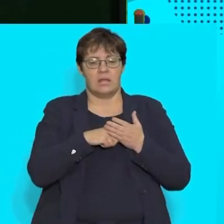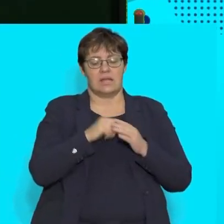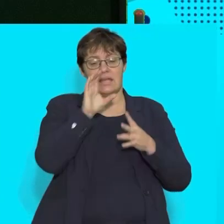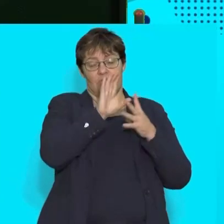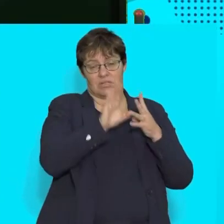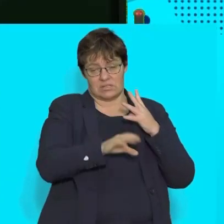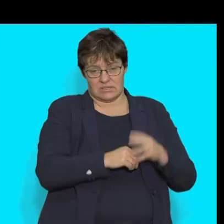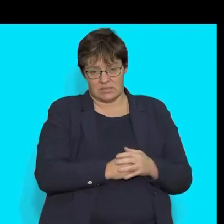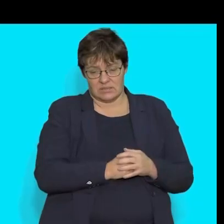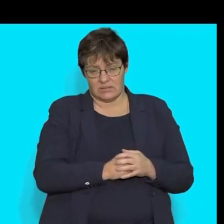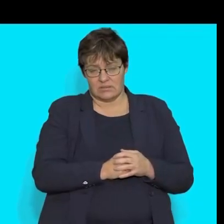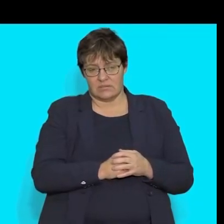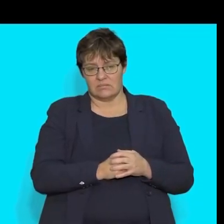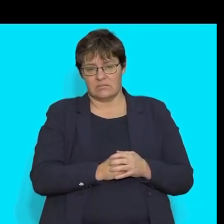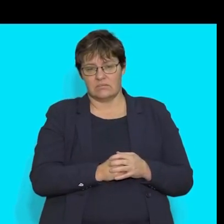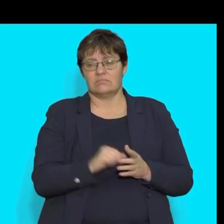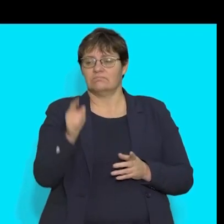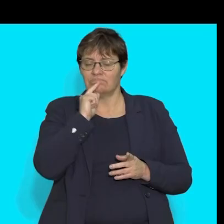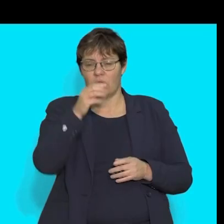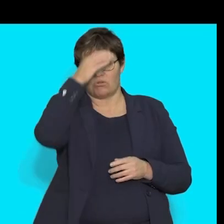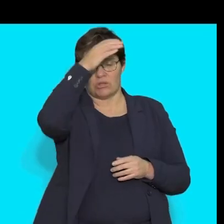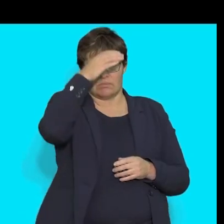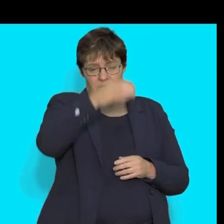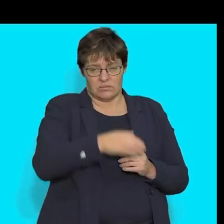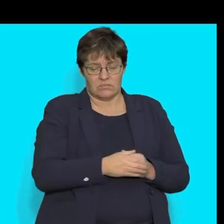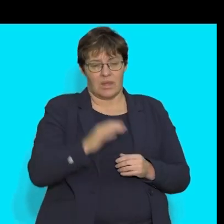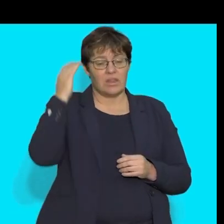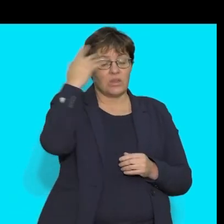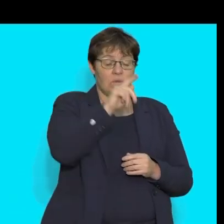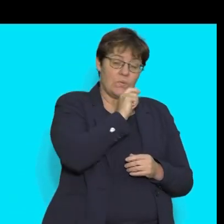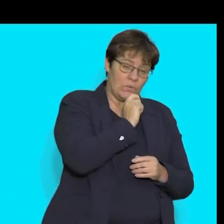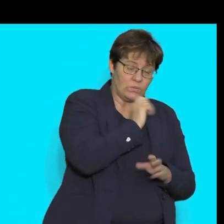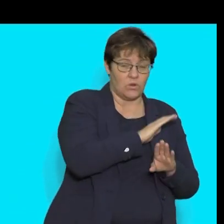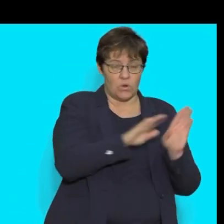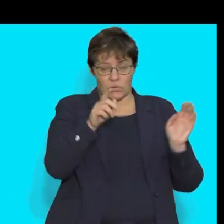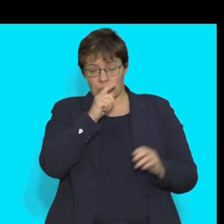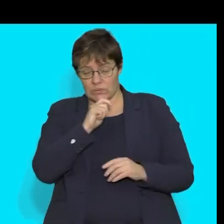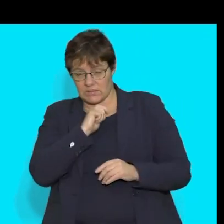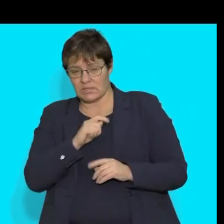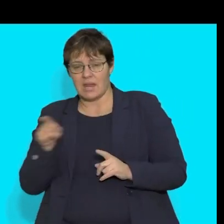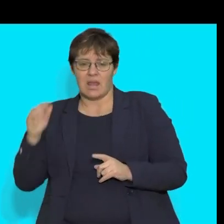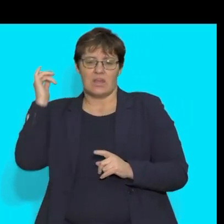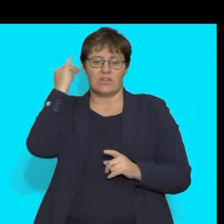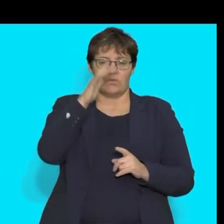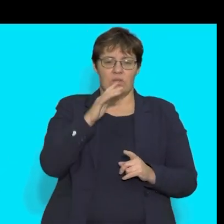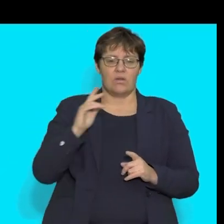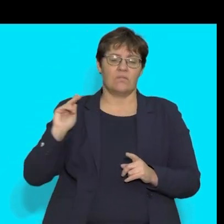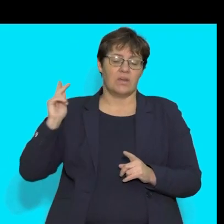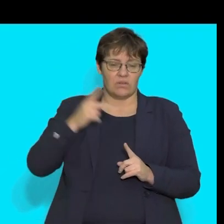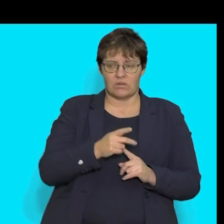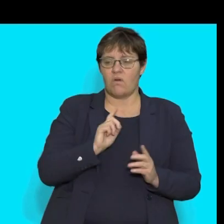characteristics. Okay? So those were the two concepts, the theory of use and disuse and his theory of the inheritance